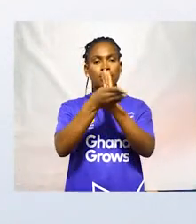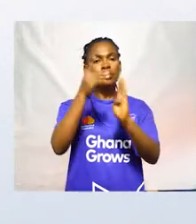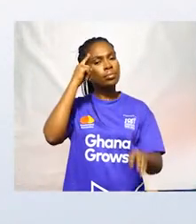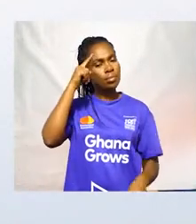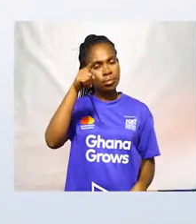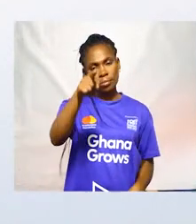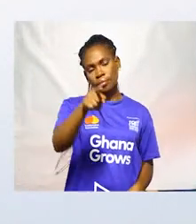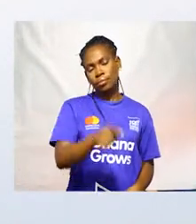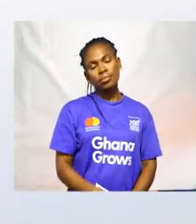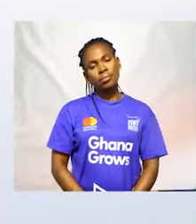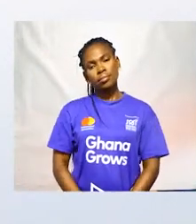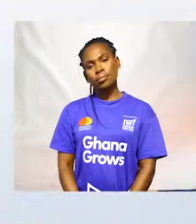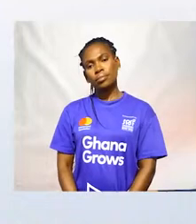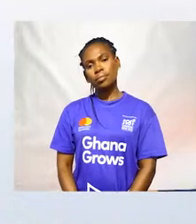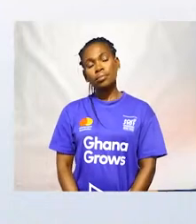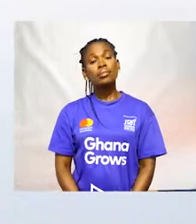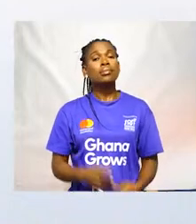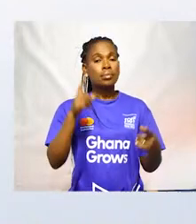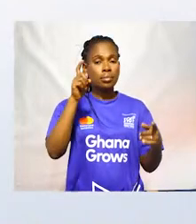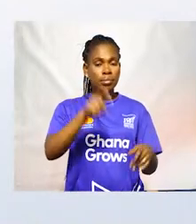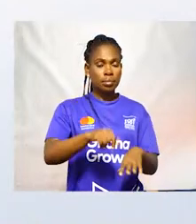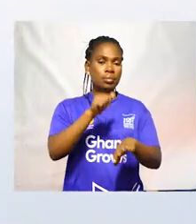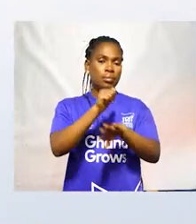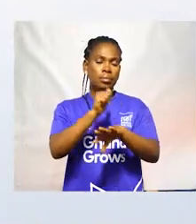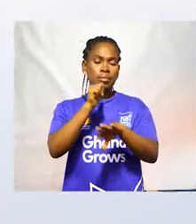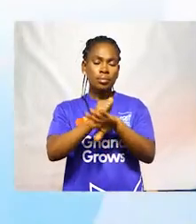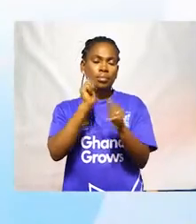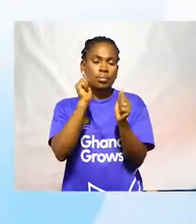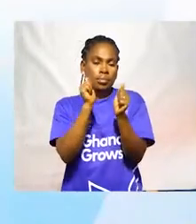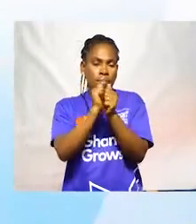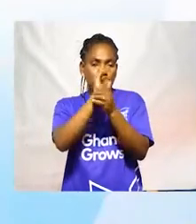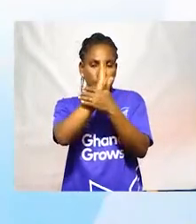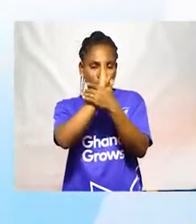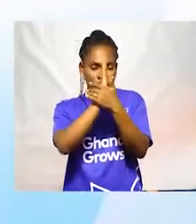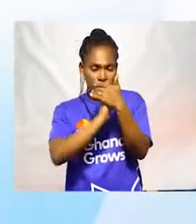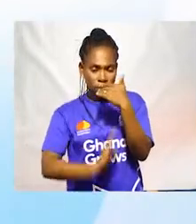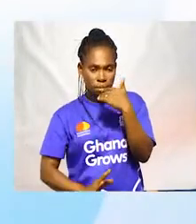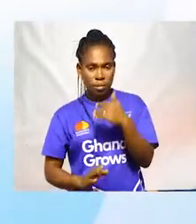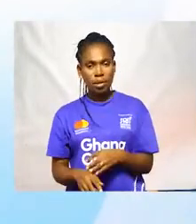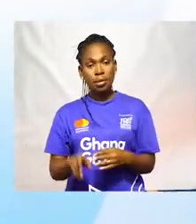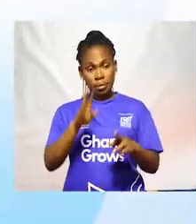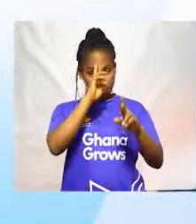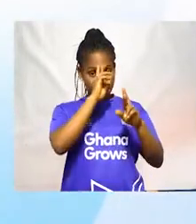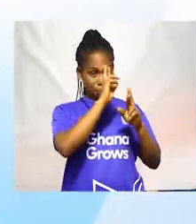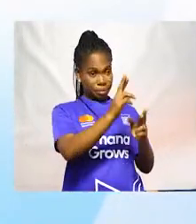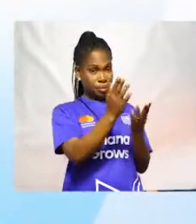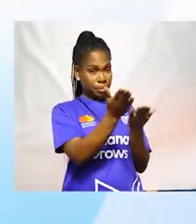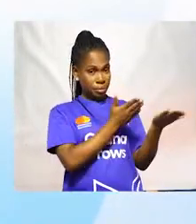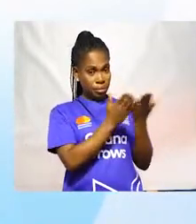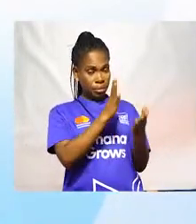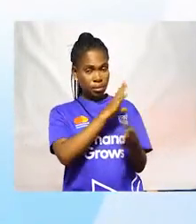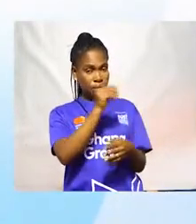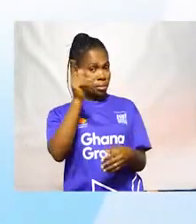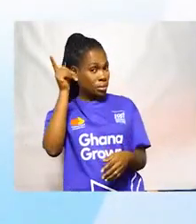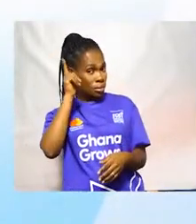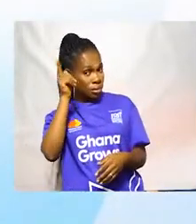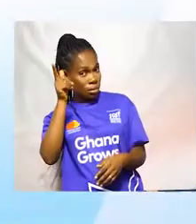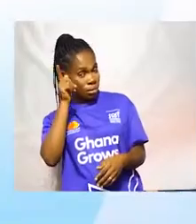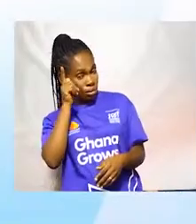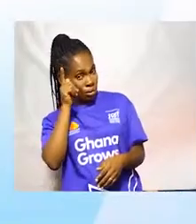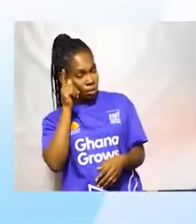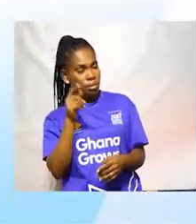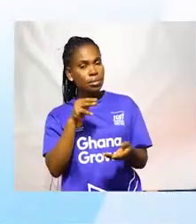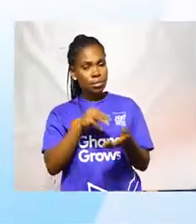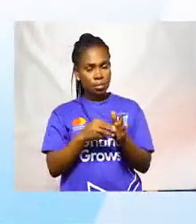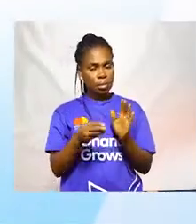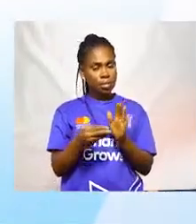you are, you've got to walk in humility. You know that respect, service, and listening are themselves born out of humility.